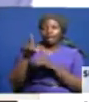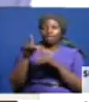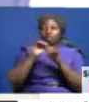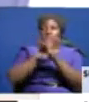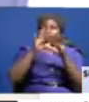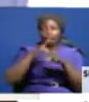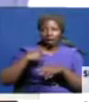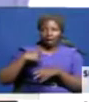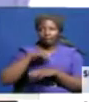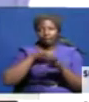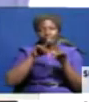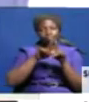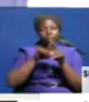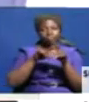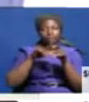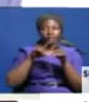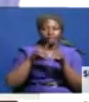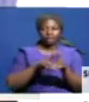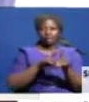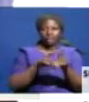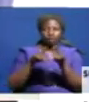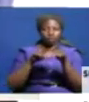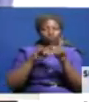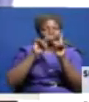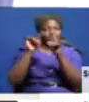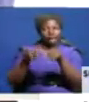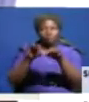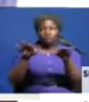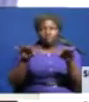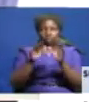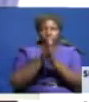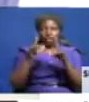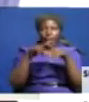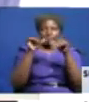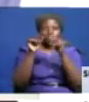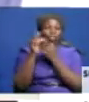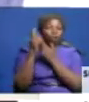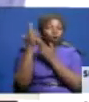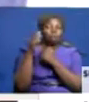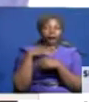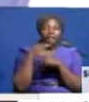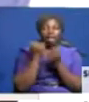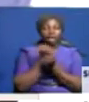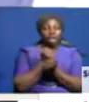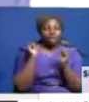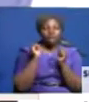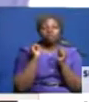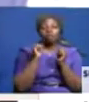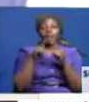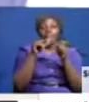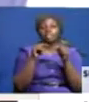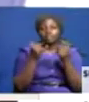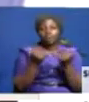disciples went on the ground with a message of hope and a message of liberation. And there we are, ready to start